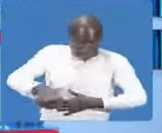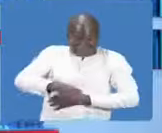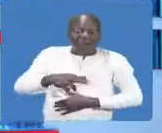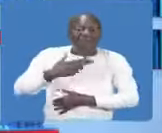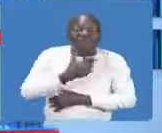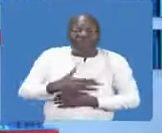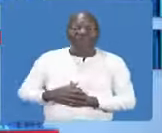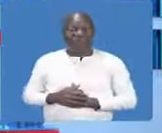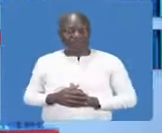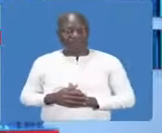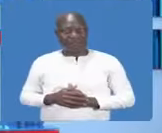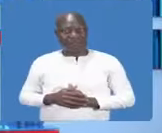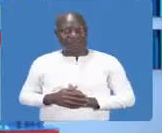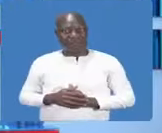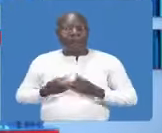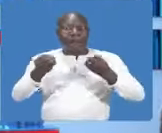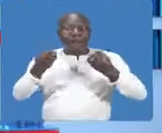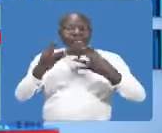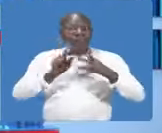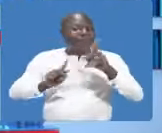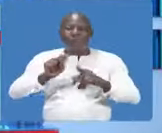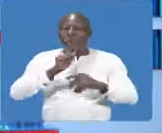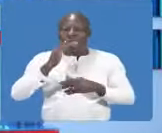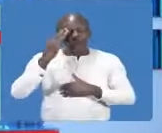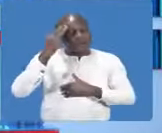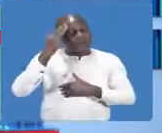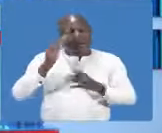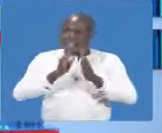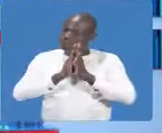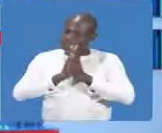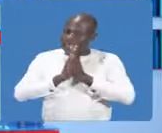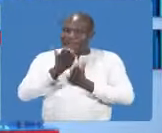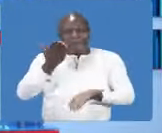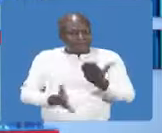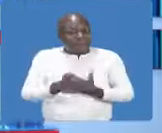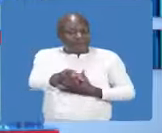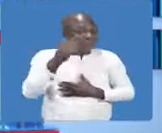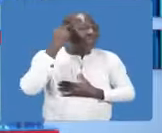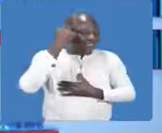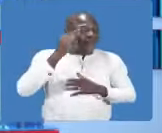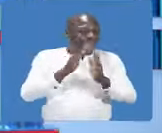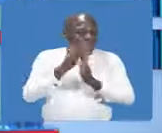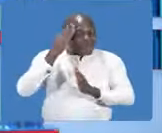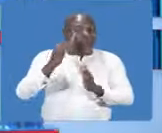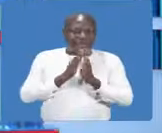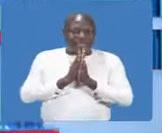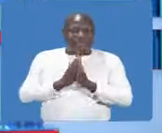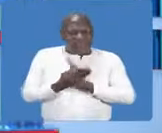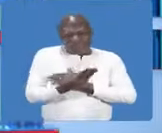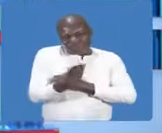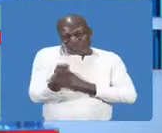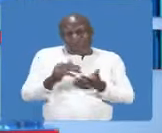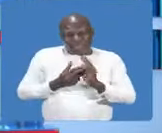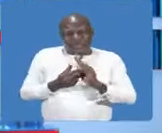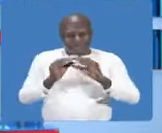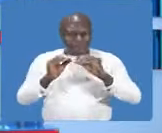papi ni mu mpae bo enti bia no pa mi ke wadwe ye o se unim mpae bo me na bible so sima kakra bi e